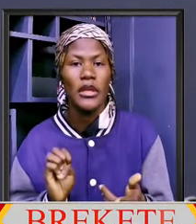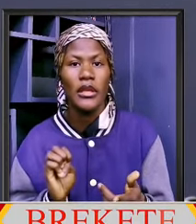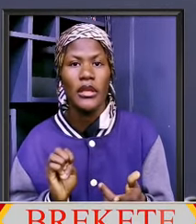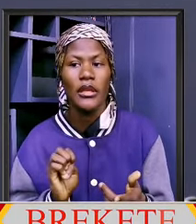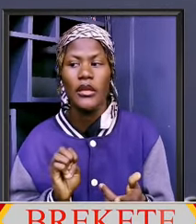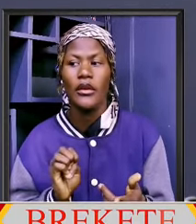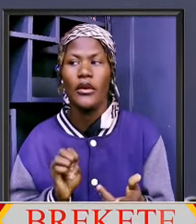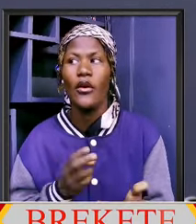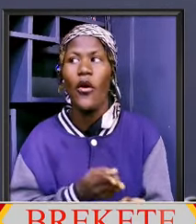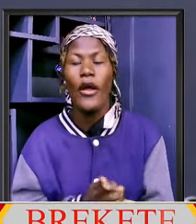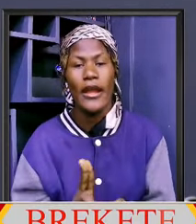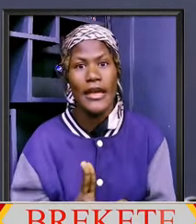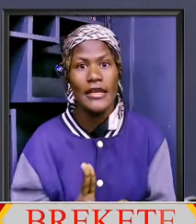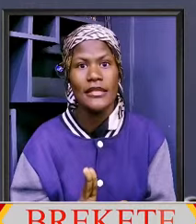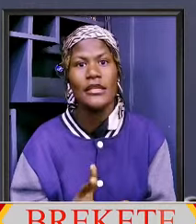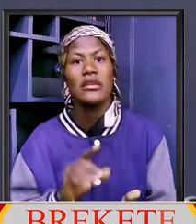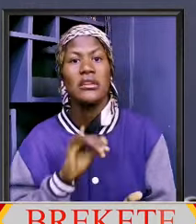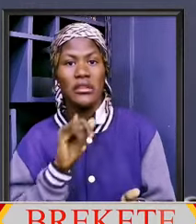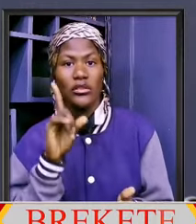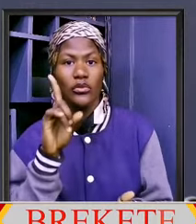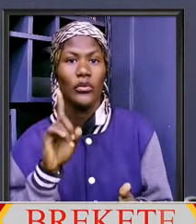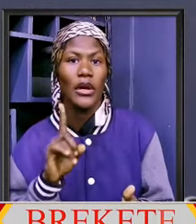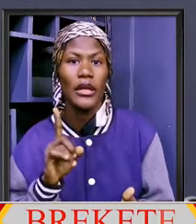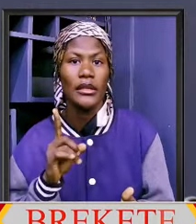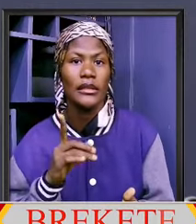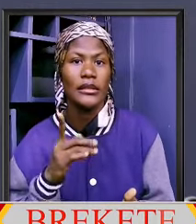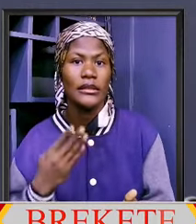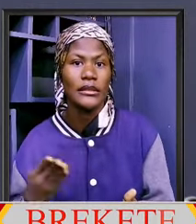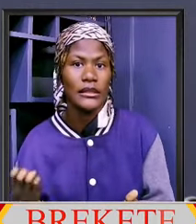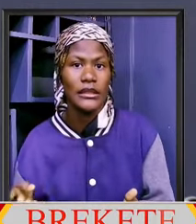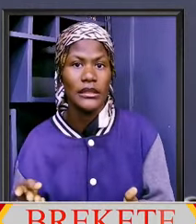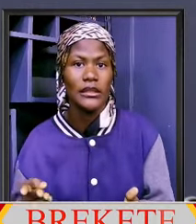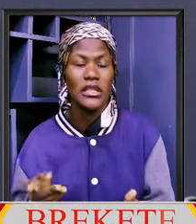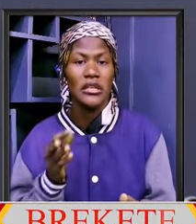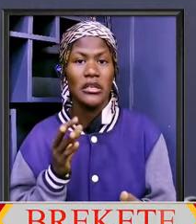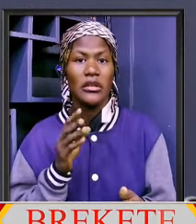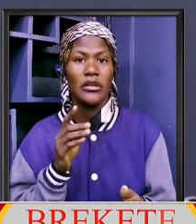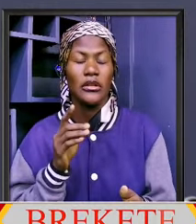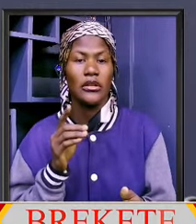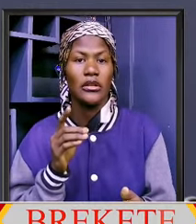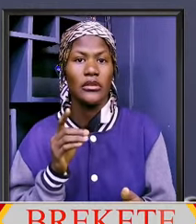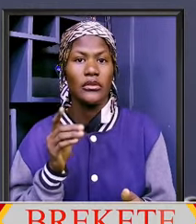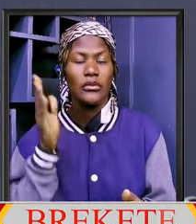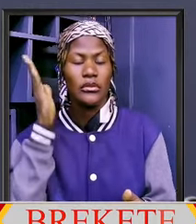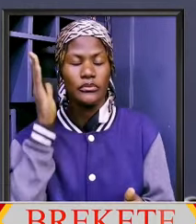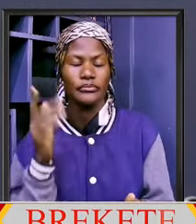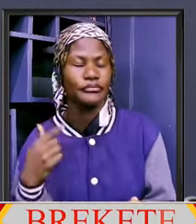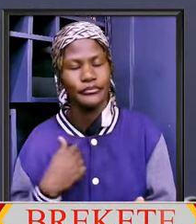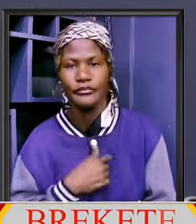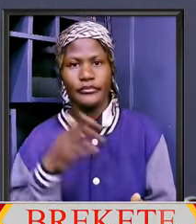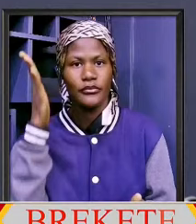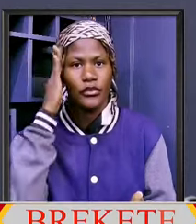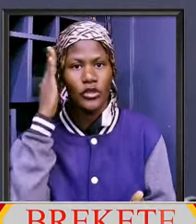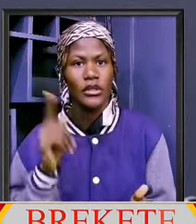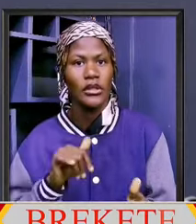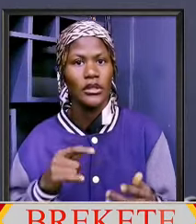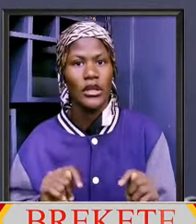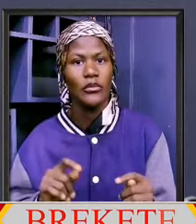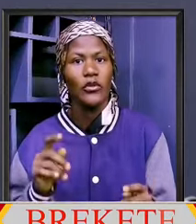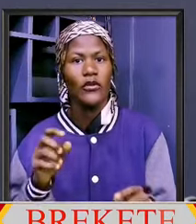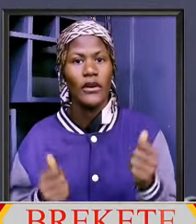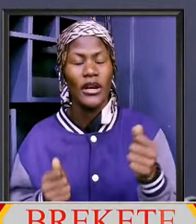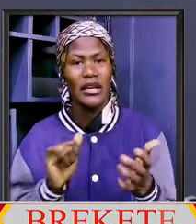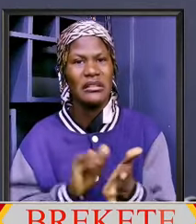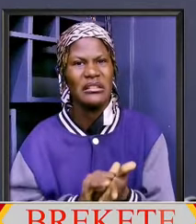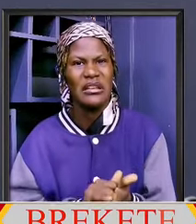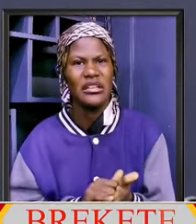thing. After all, we know the type of car a person they use when he enter. And we will know the kind of car when he come they use and the